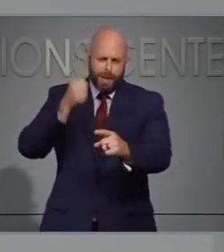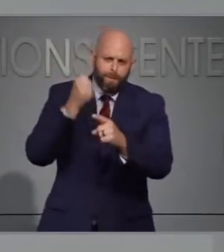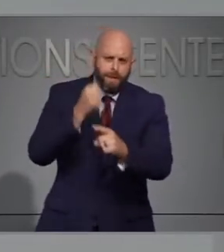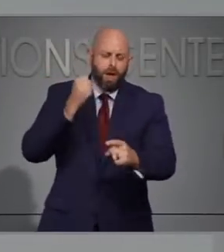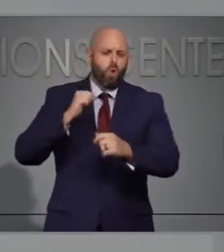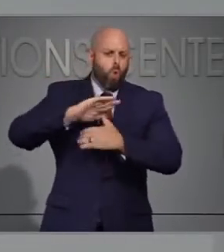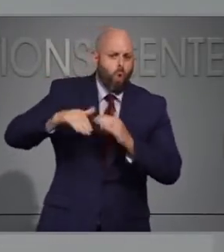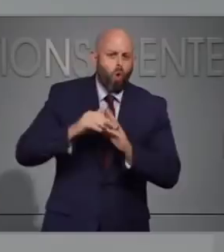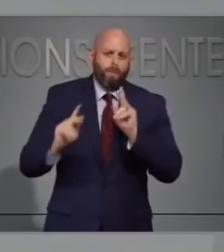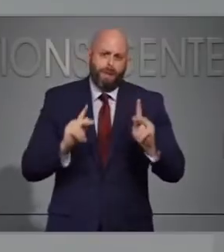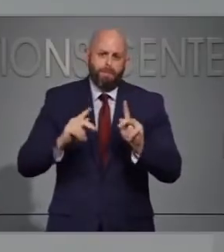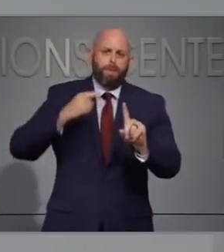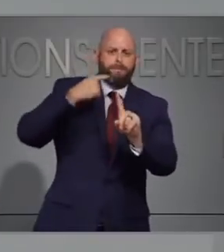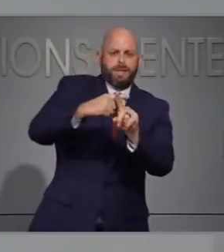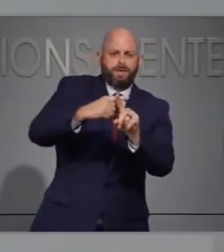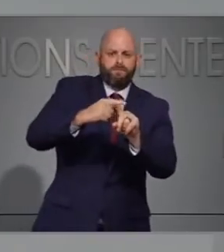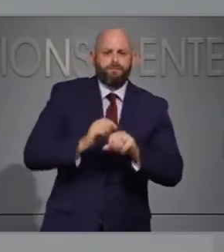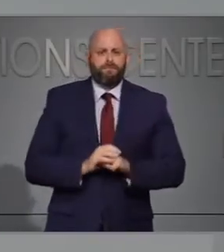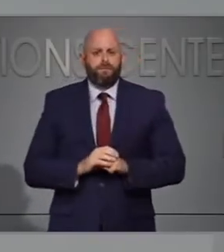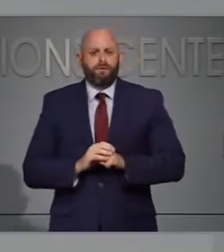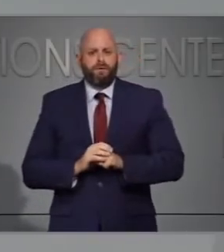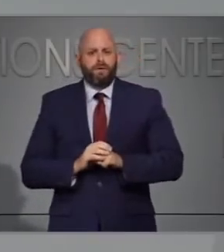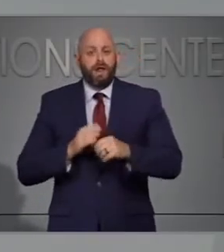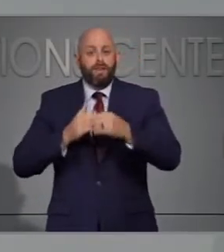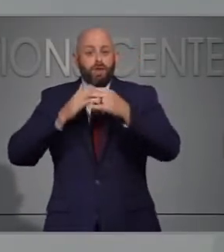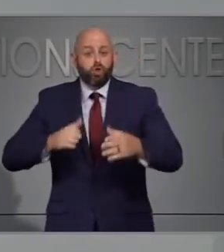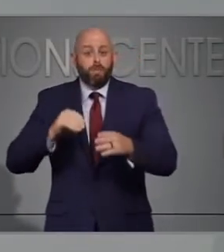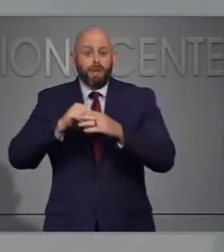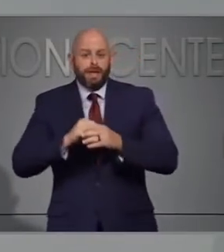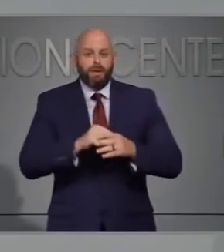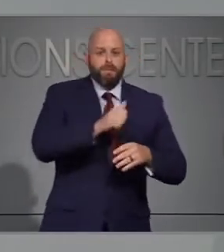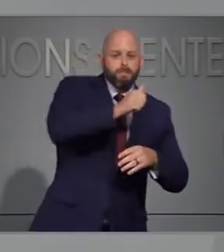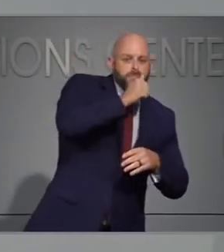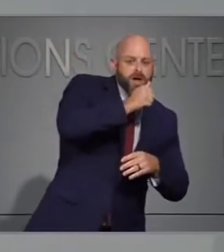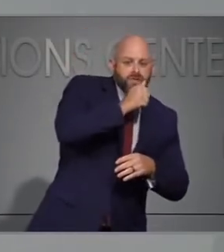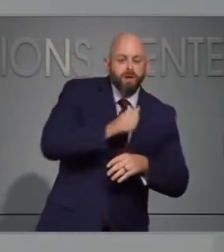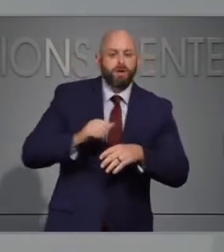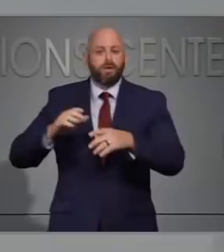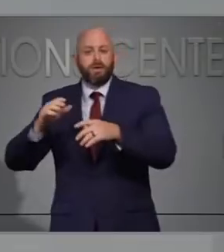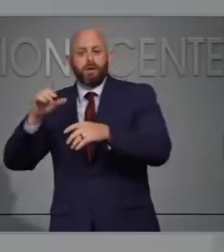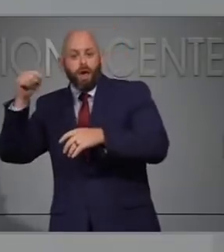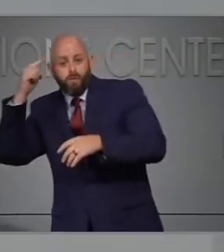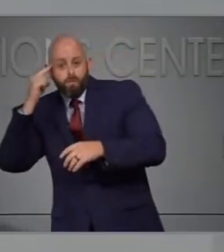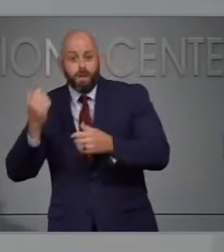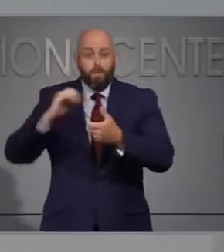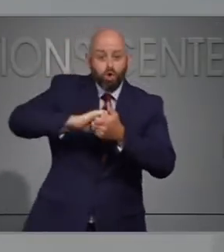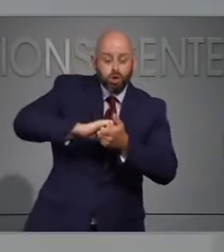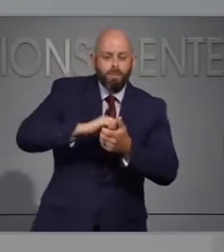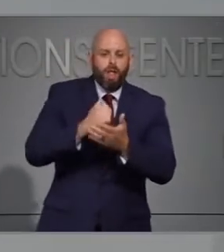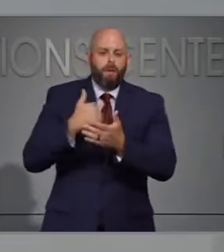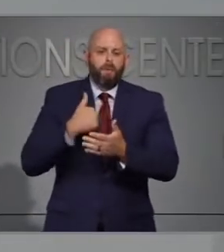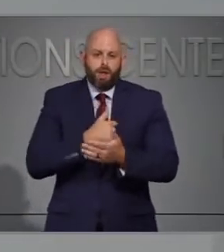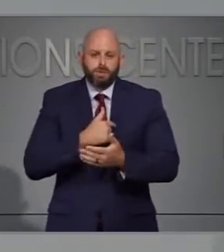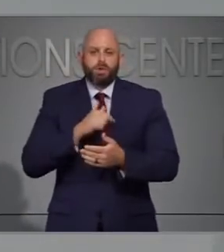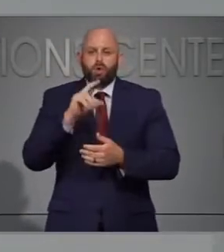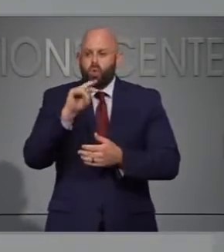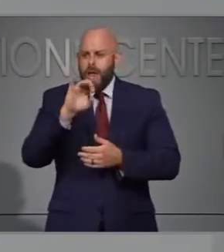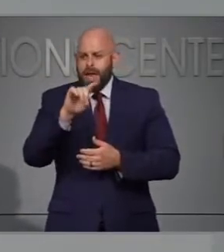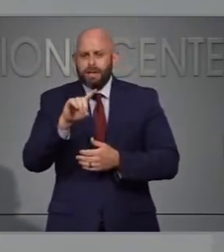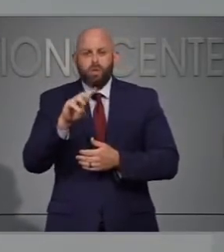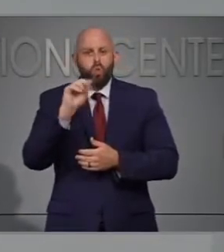all lives. Their leadership in this public-private partnership brought together United Way of North Carolina NC